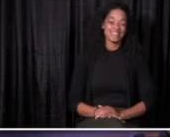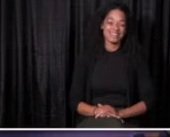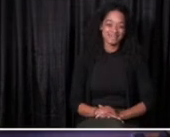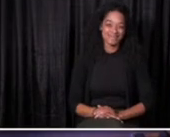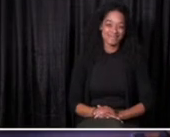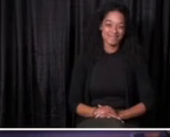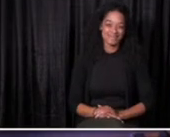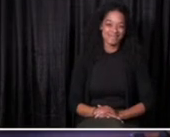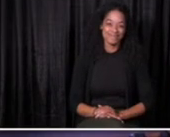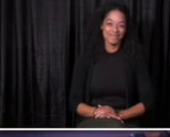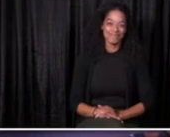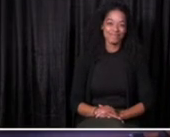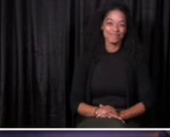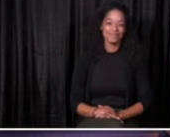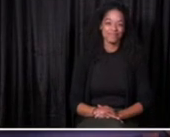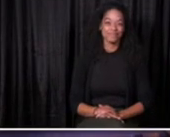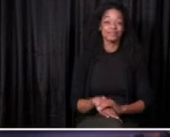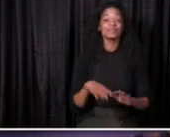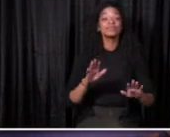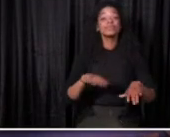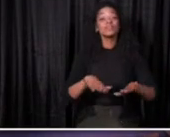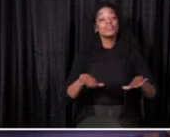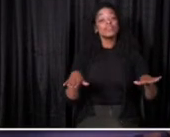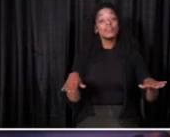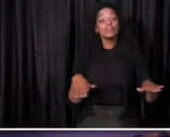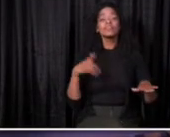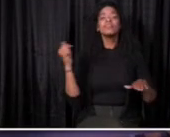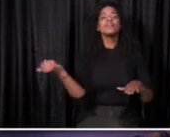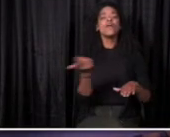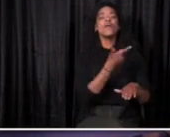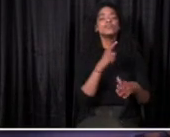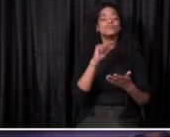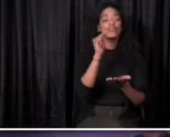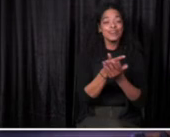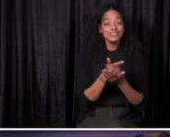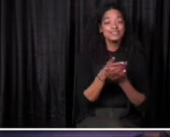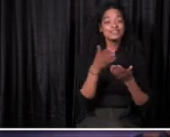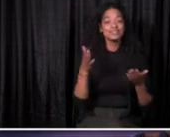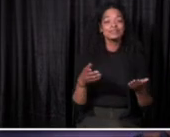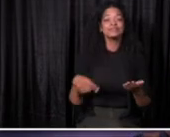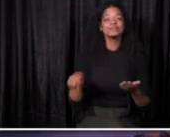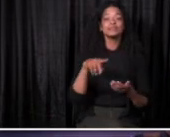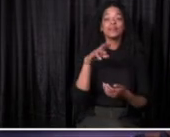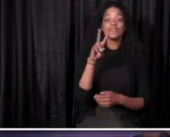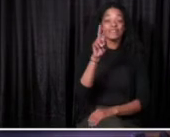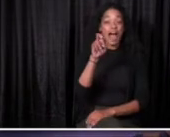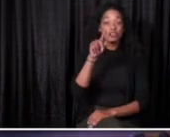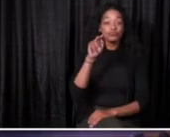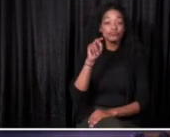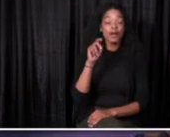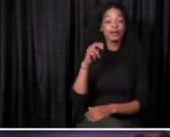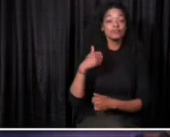Will everyone who is a veteran who is graduating